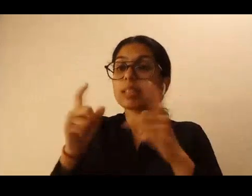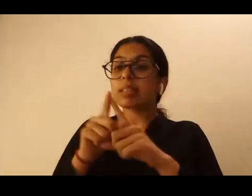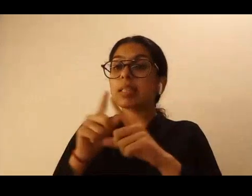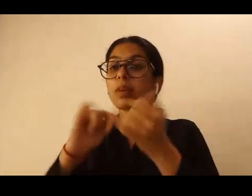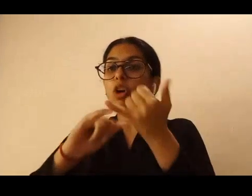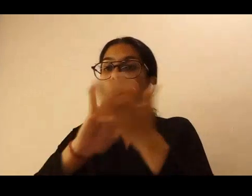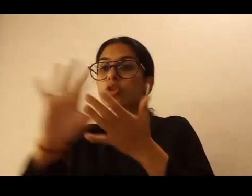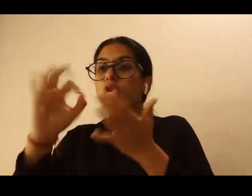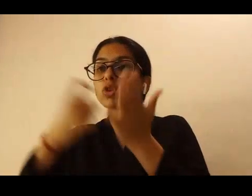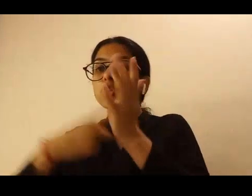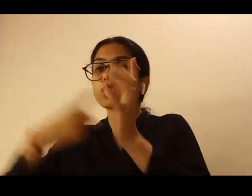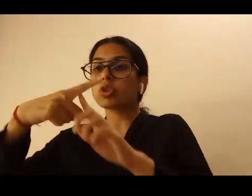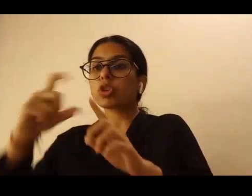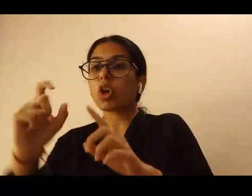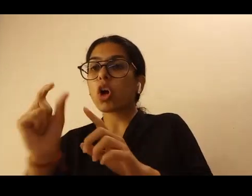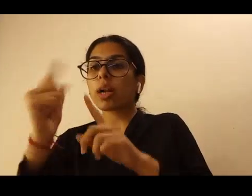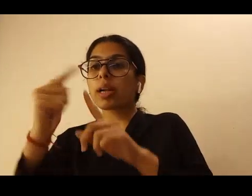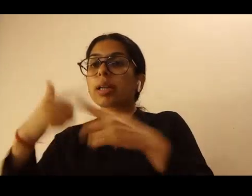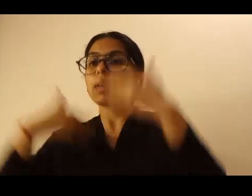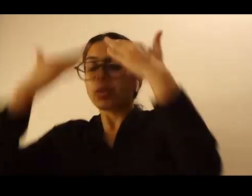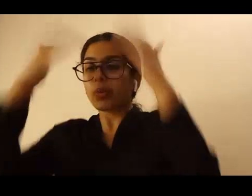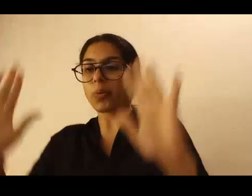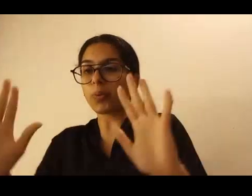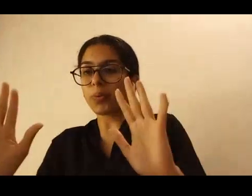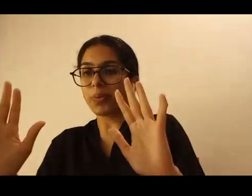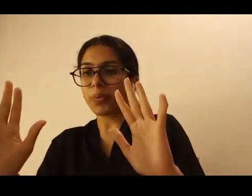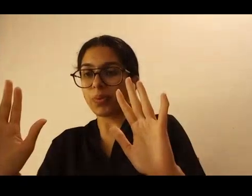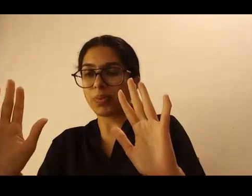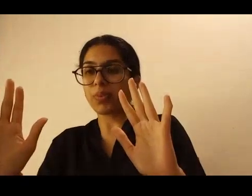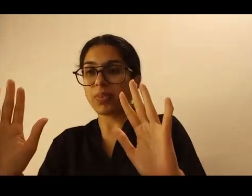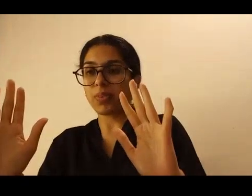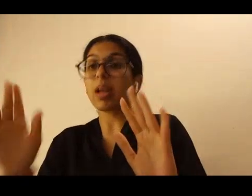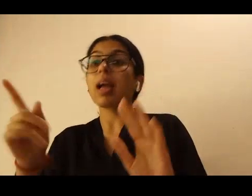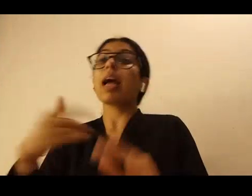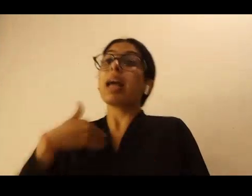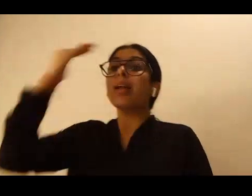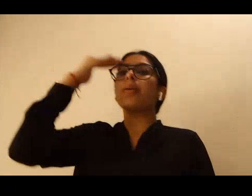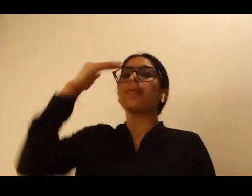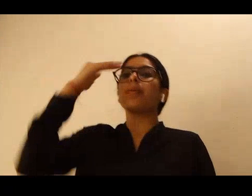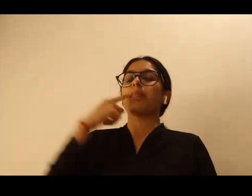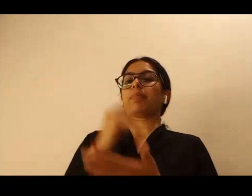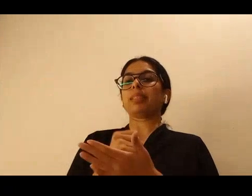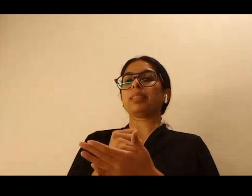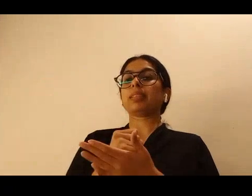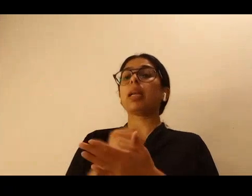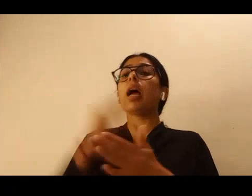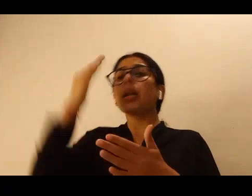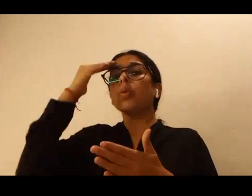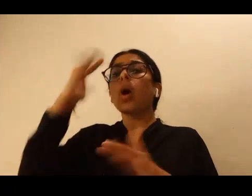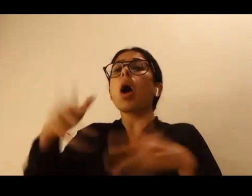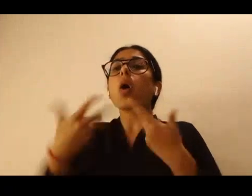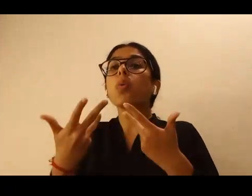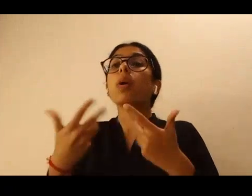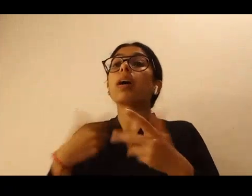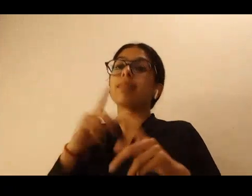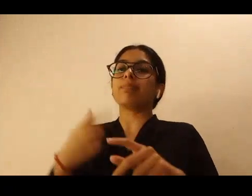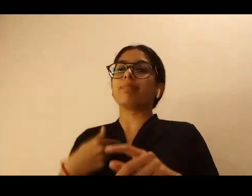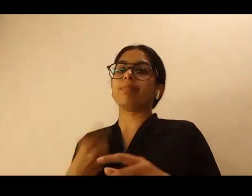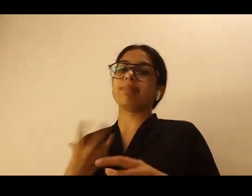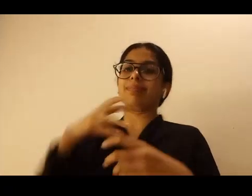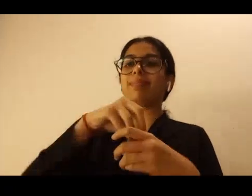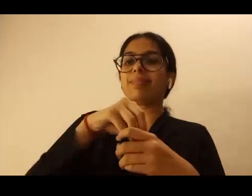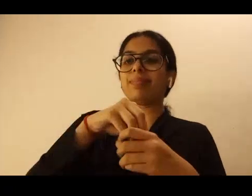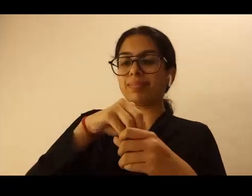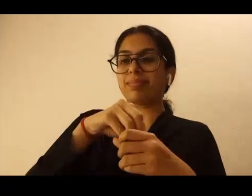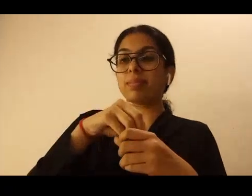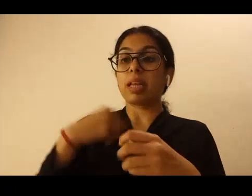Jab tak we don't get ourselves involved, sometimes we don't know how to do it. But yet